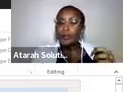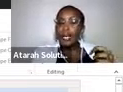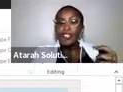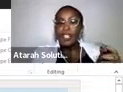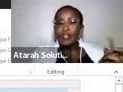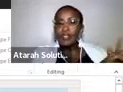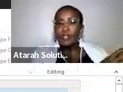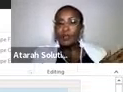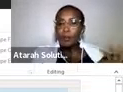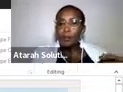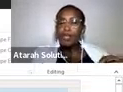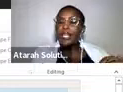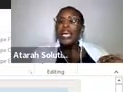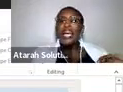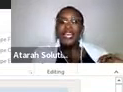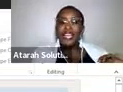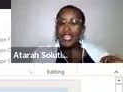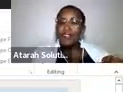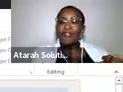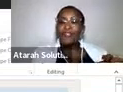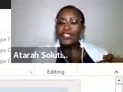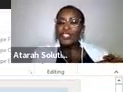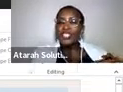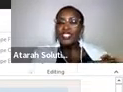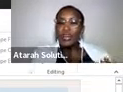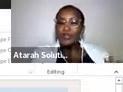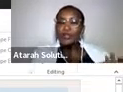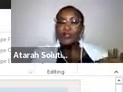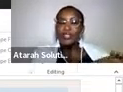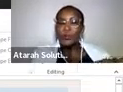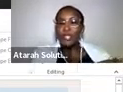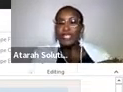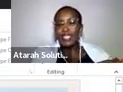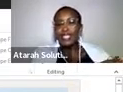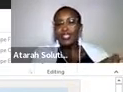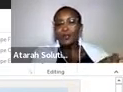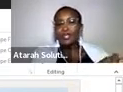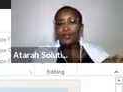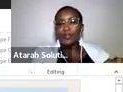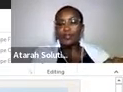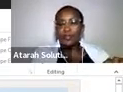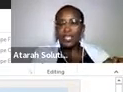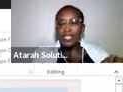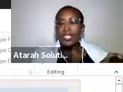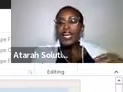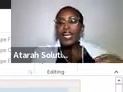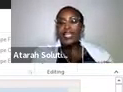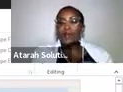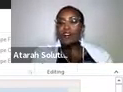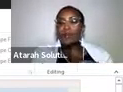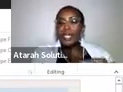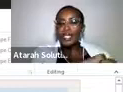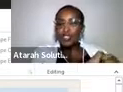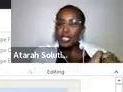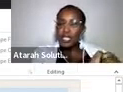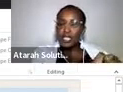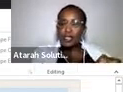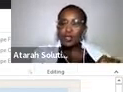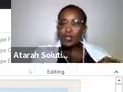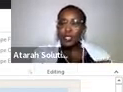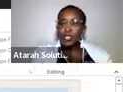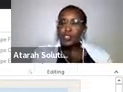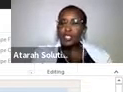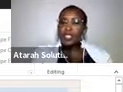more about them. They actually have a swimming pool and their fish is out of this world. I can tell you that for a fact. And then we have Panessa